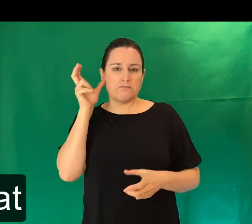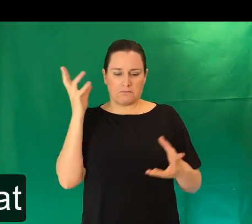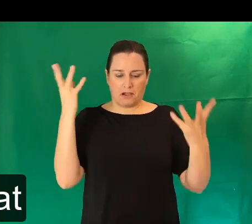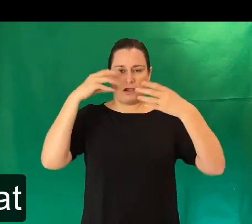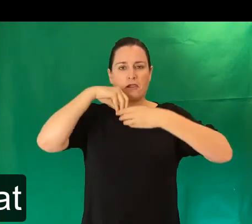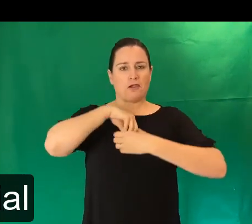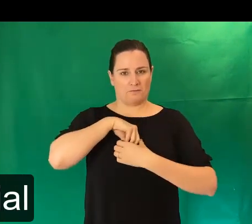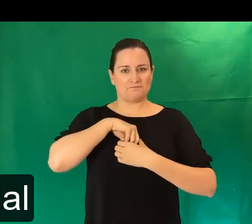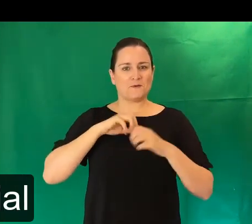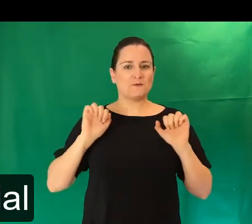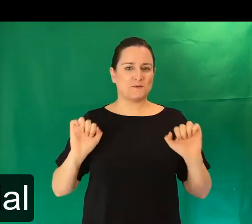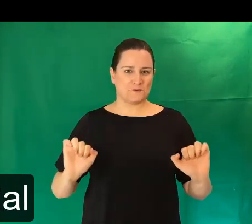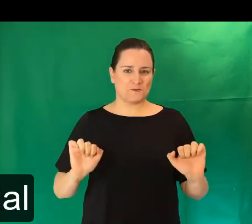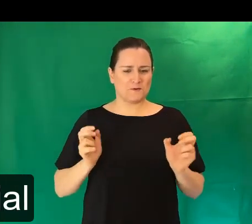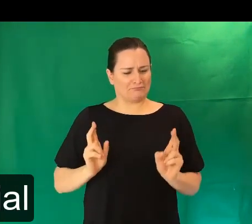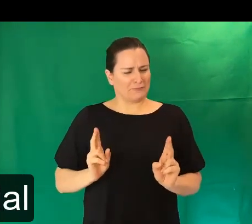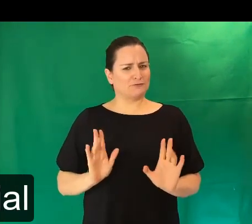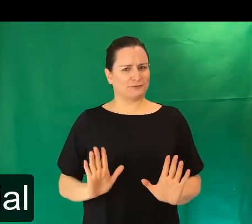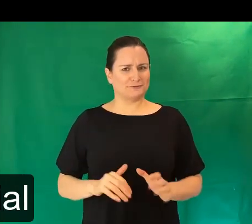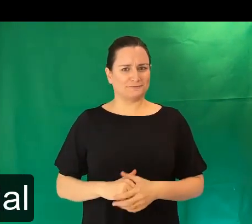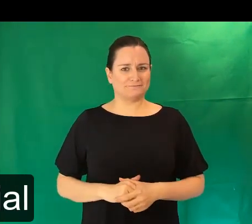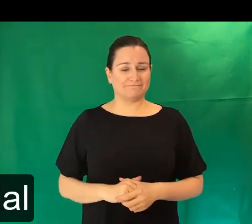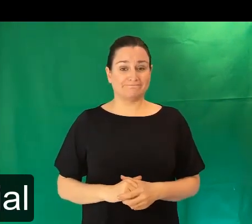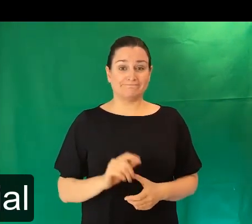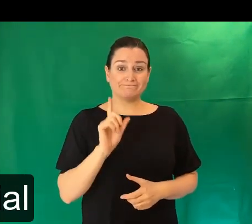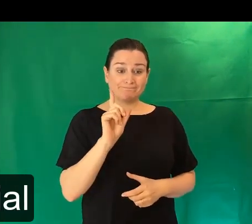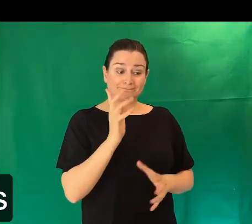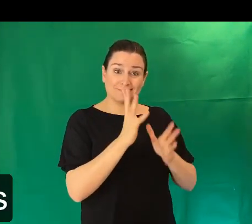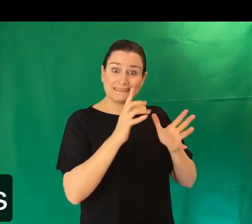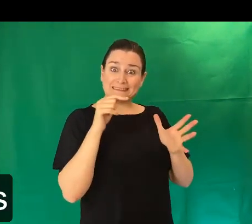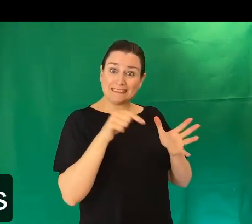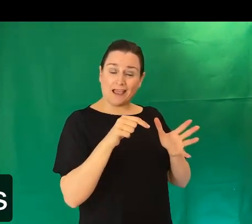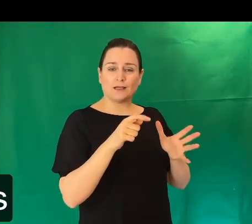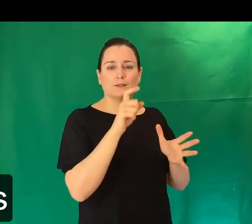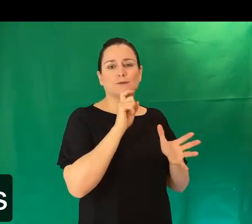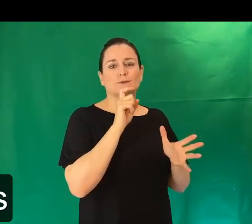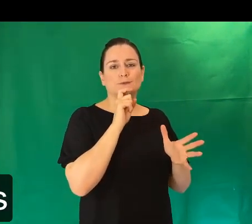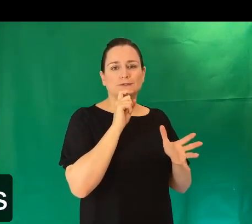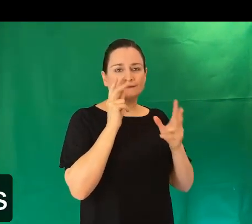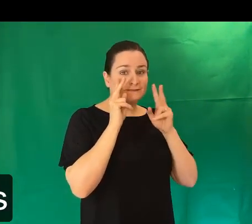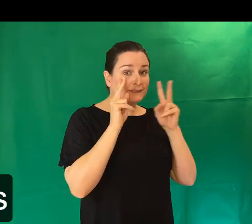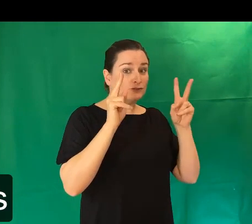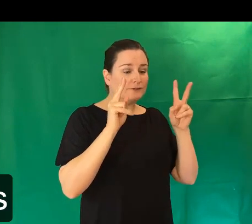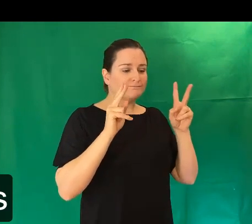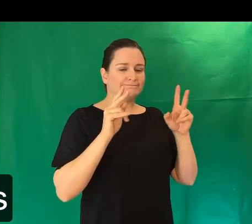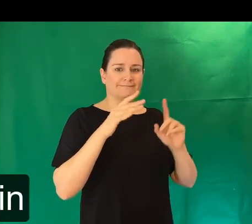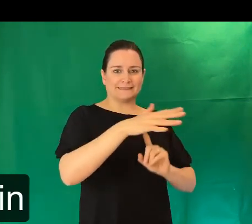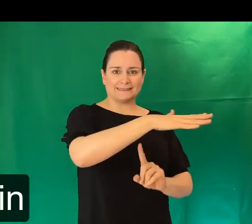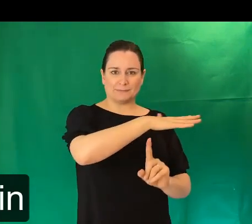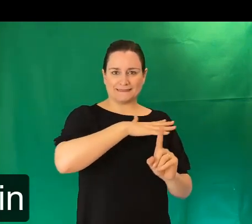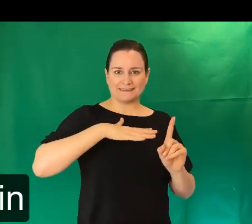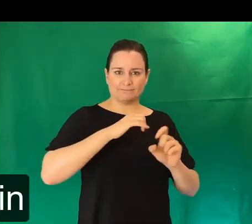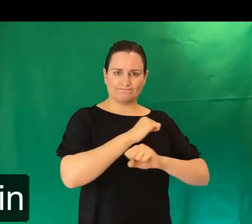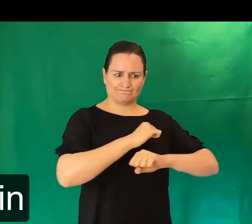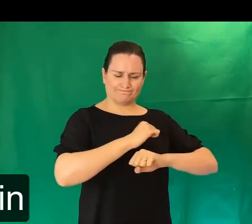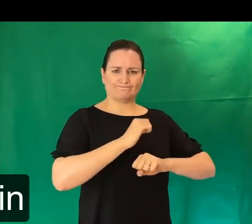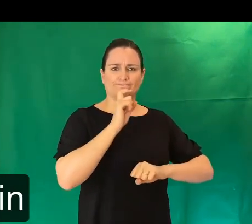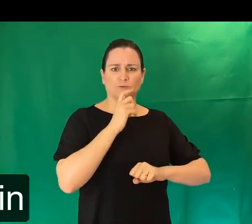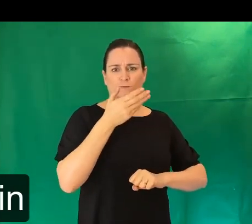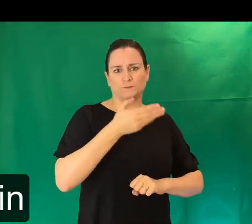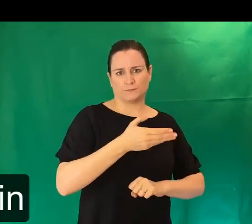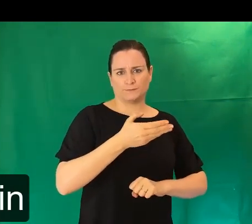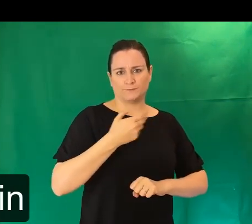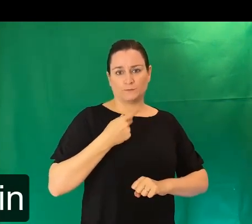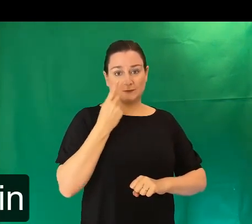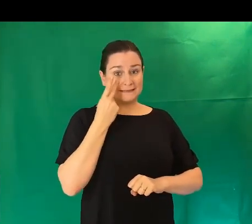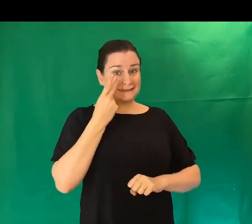is that sign languages are in the visual-spatial modality. That is, they are languages that we see, and they